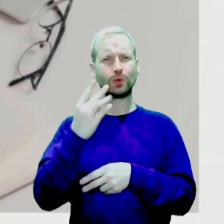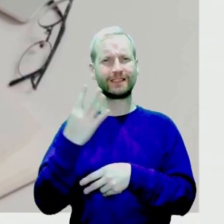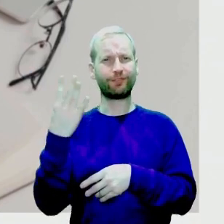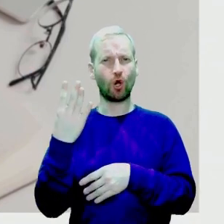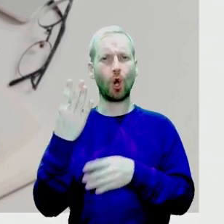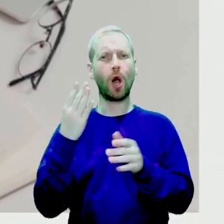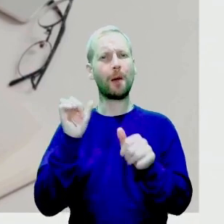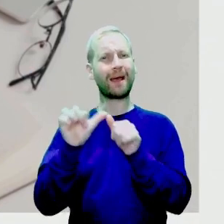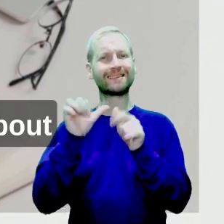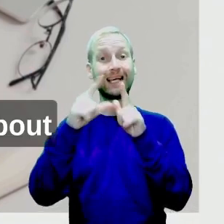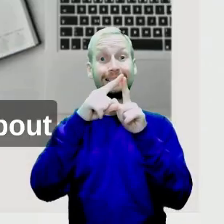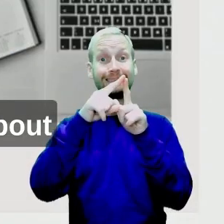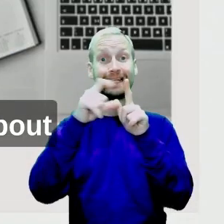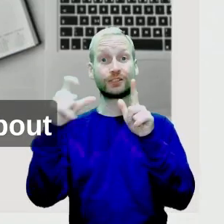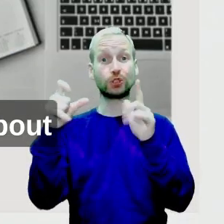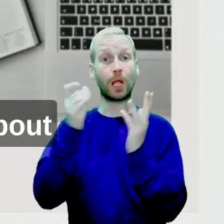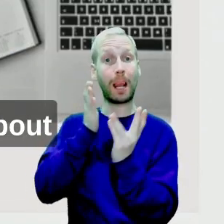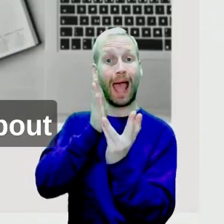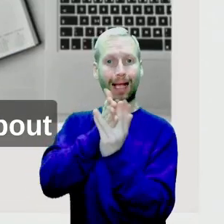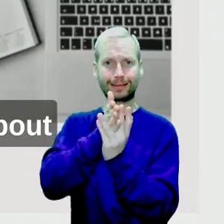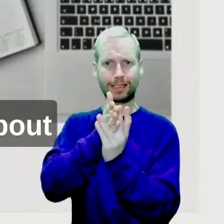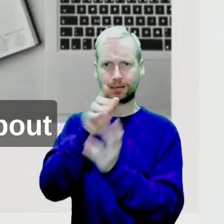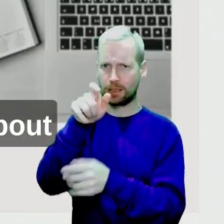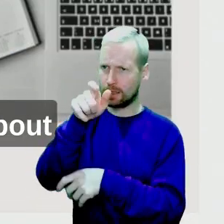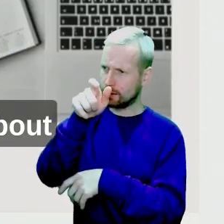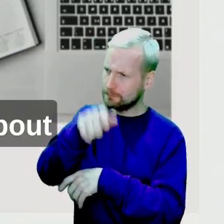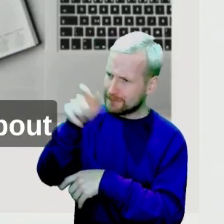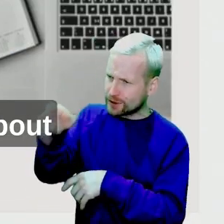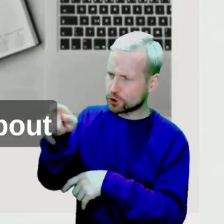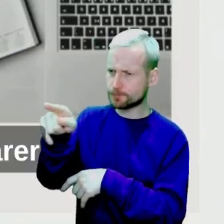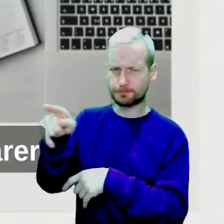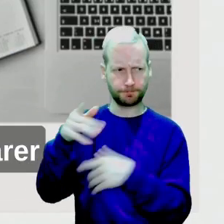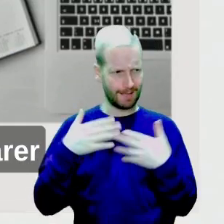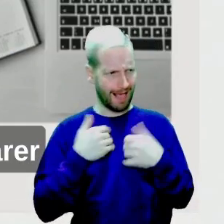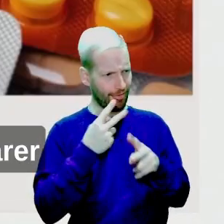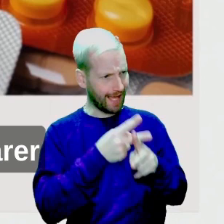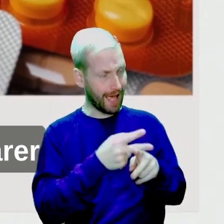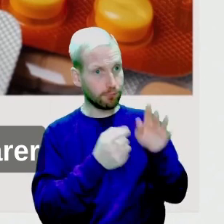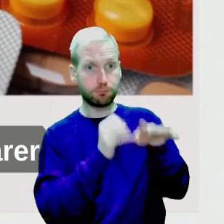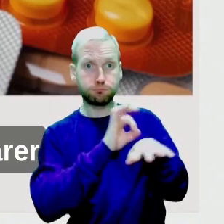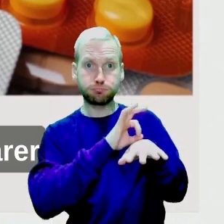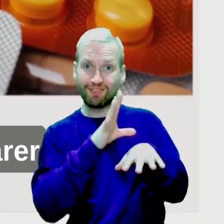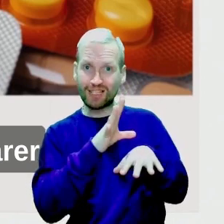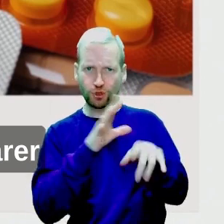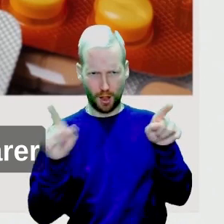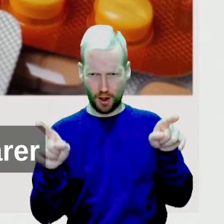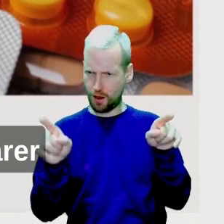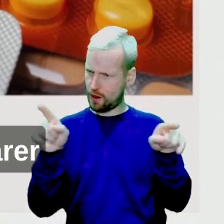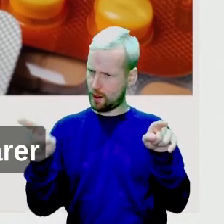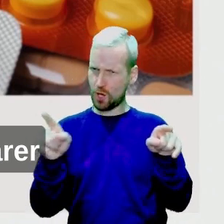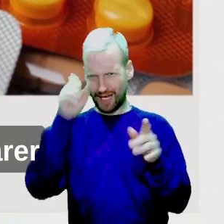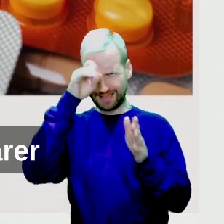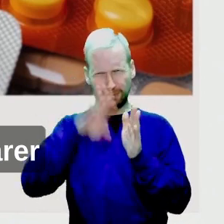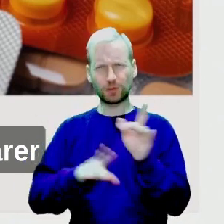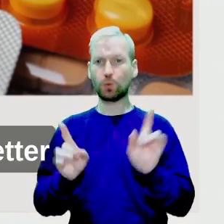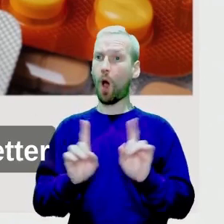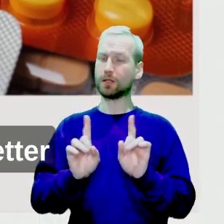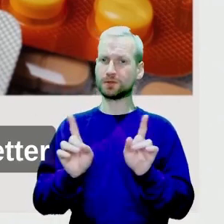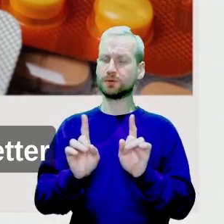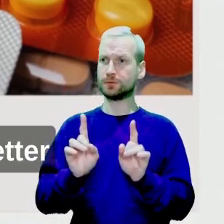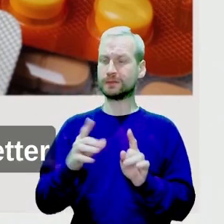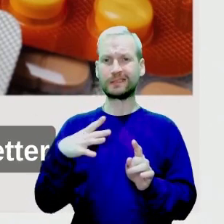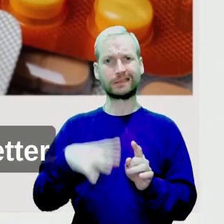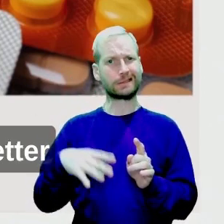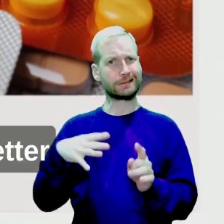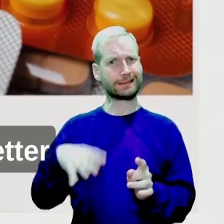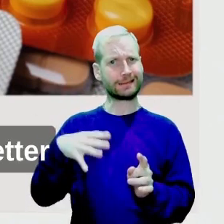those who want it. We asked patients and healthcare professionals about their experiences so far, and the findings included clearer information